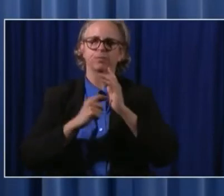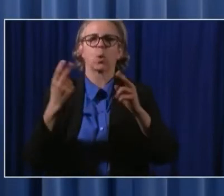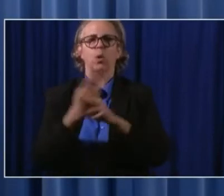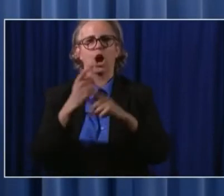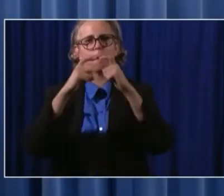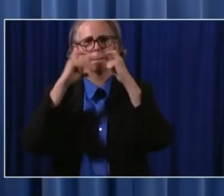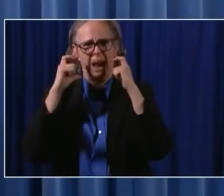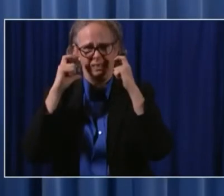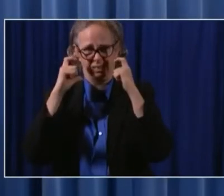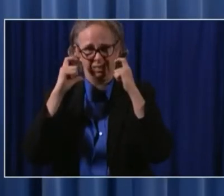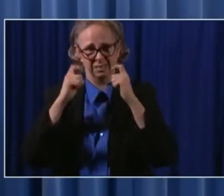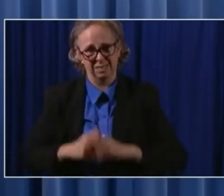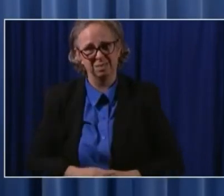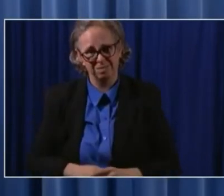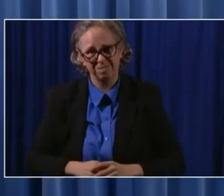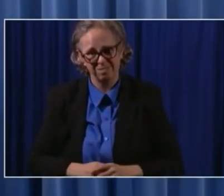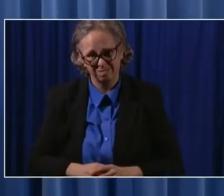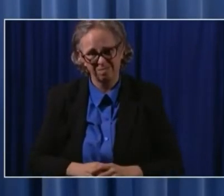Again,